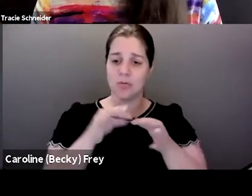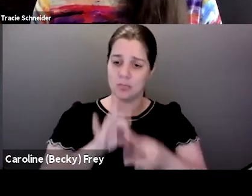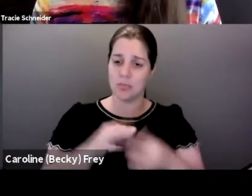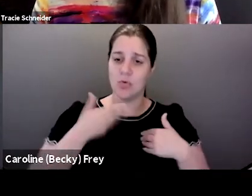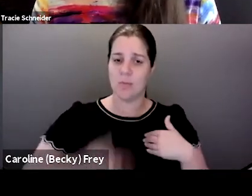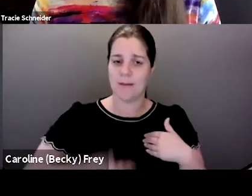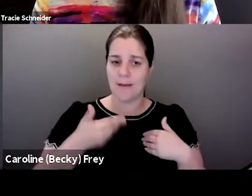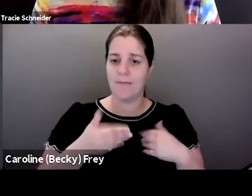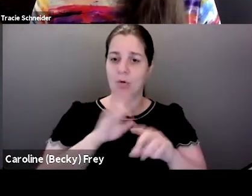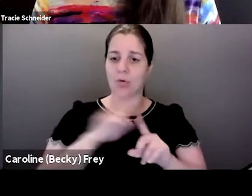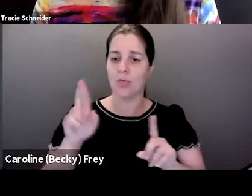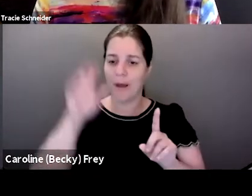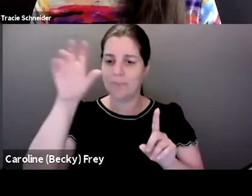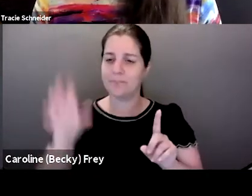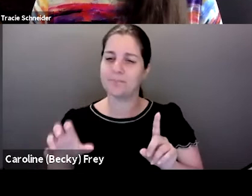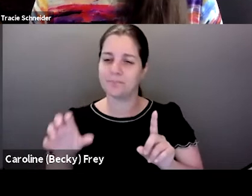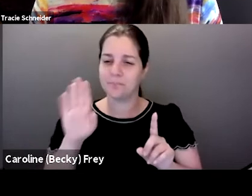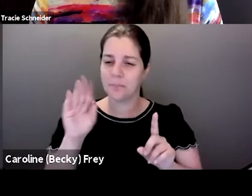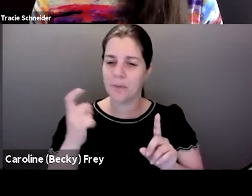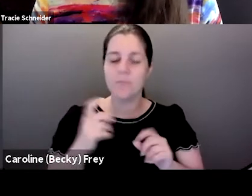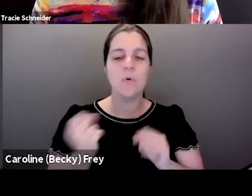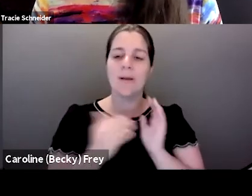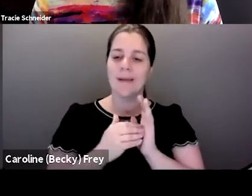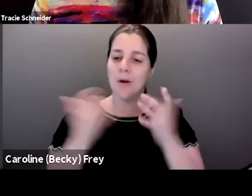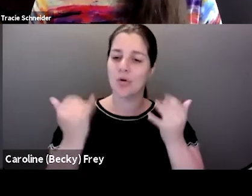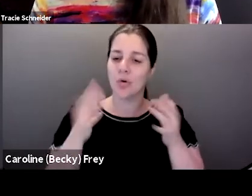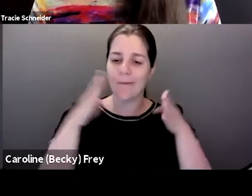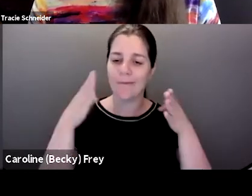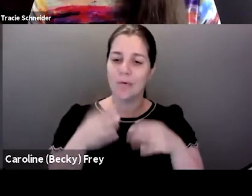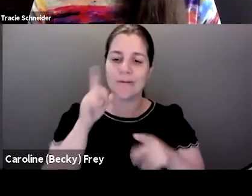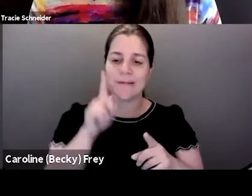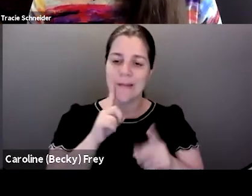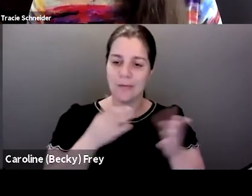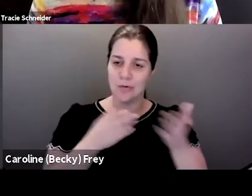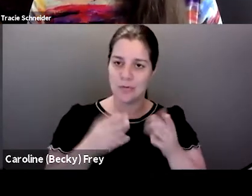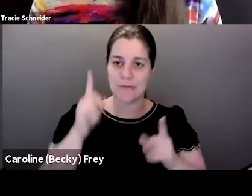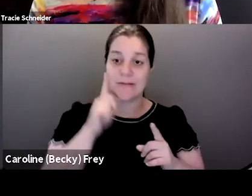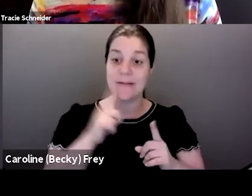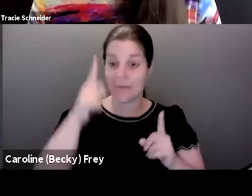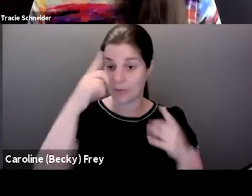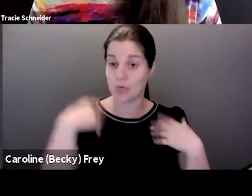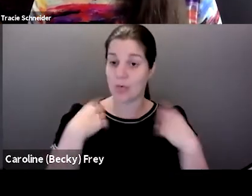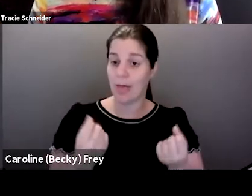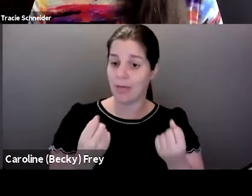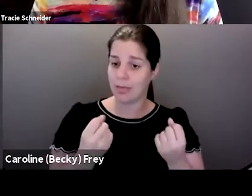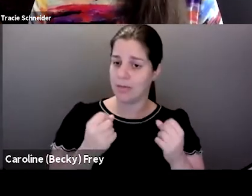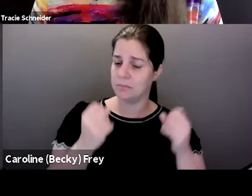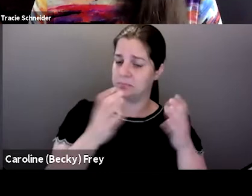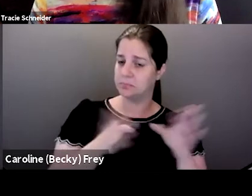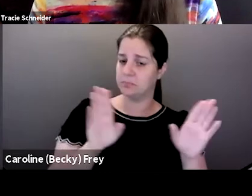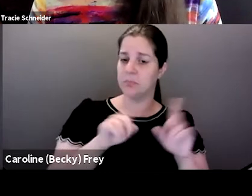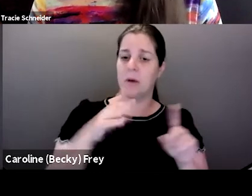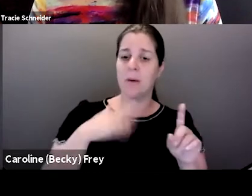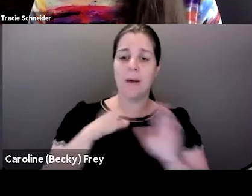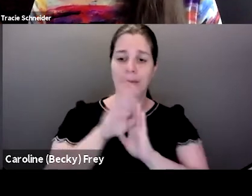text box. So my current focus, again, is deaf services, deaf mental health. But my background is in